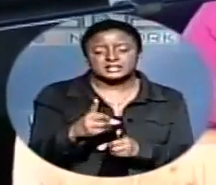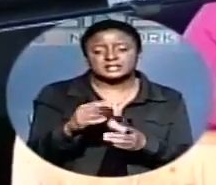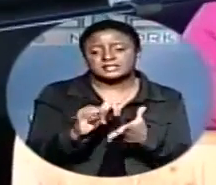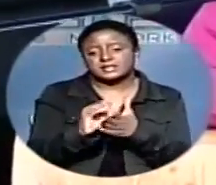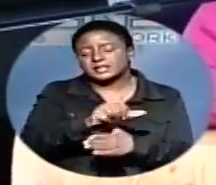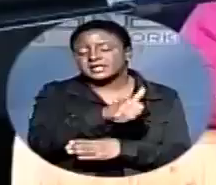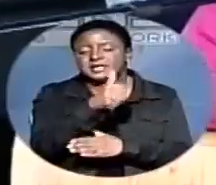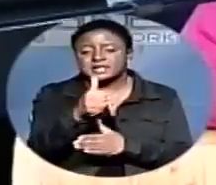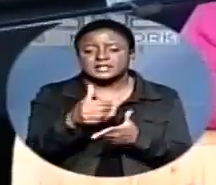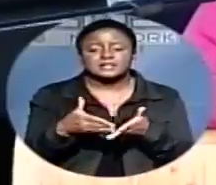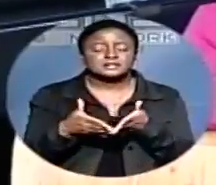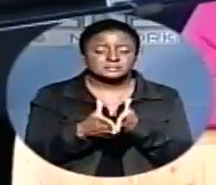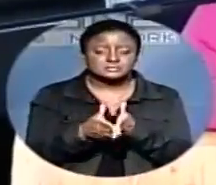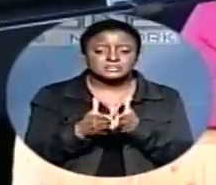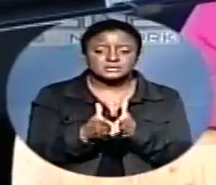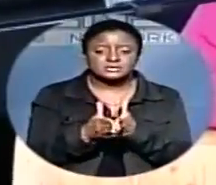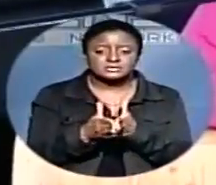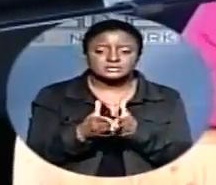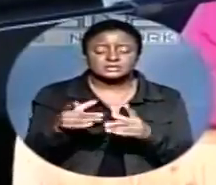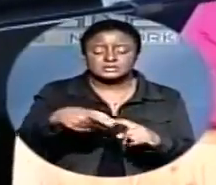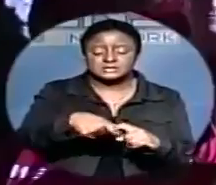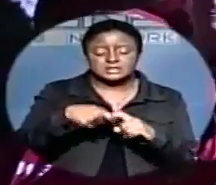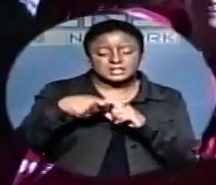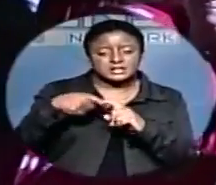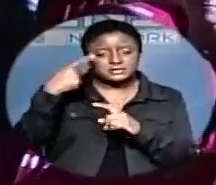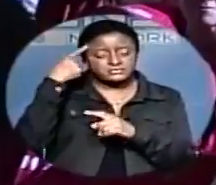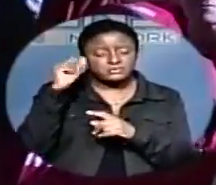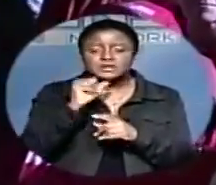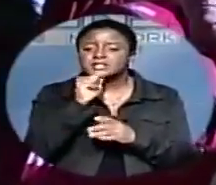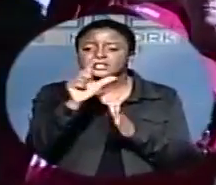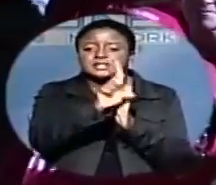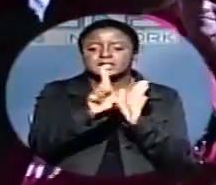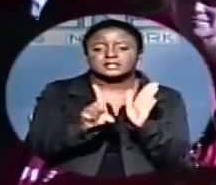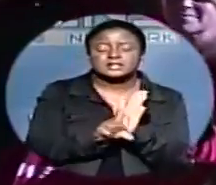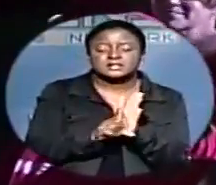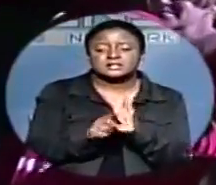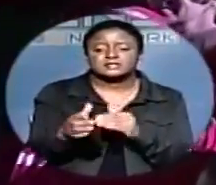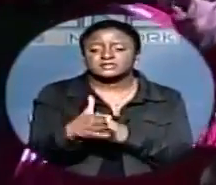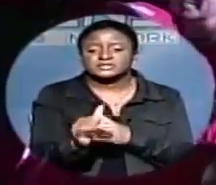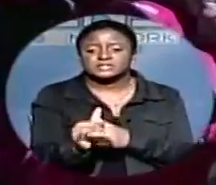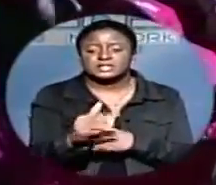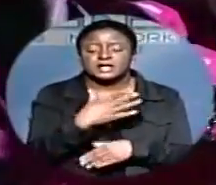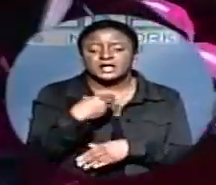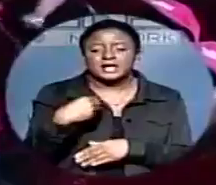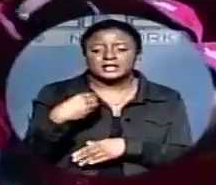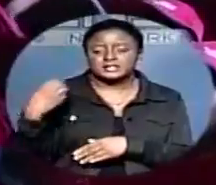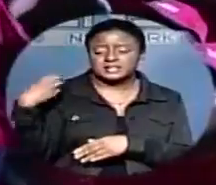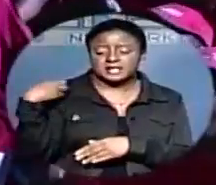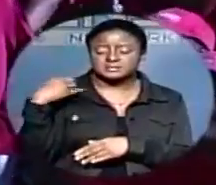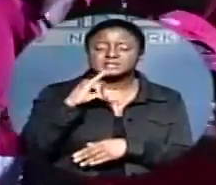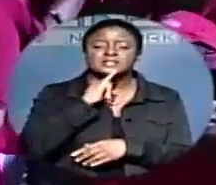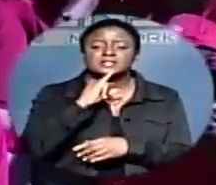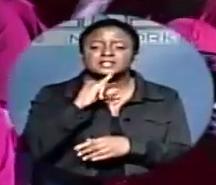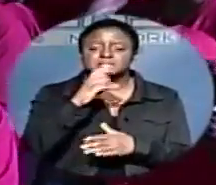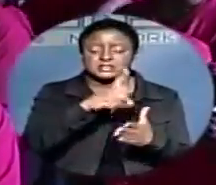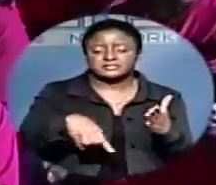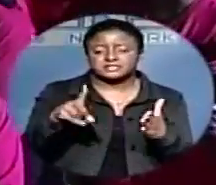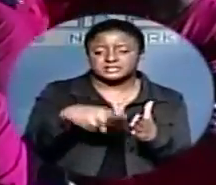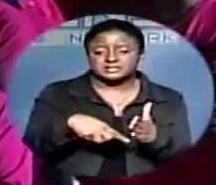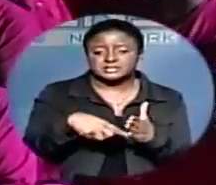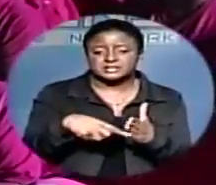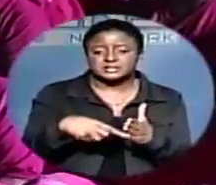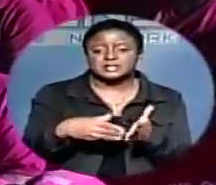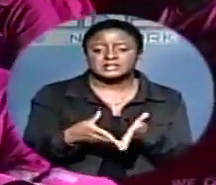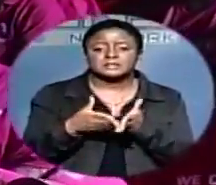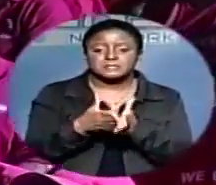for poaching in our waters and the captain is convicted, that the vessel will not only be confiscated,